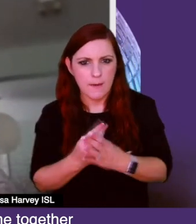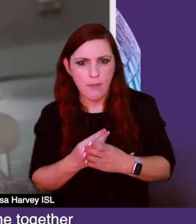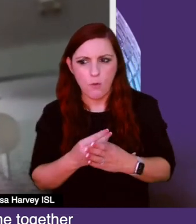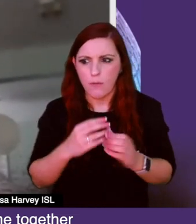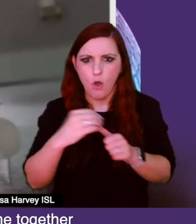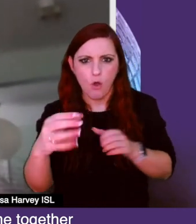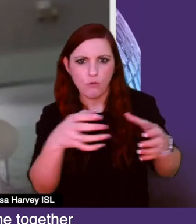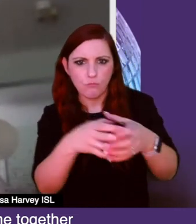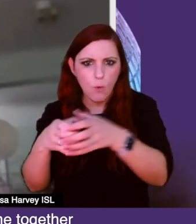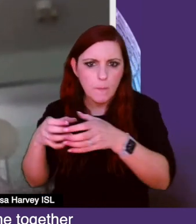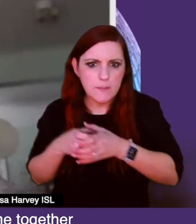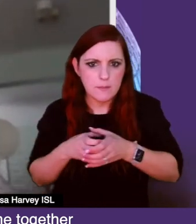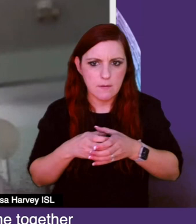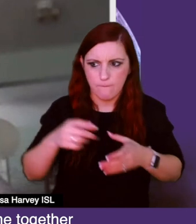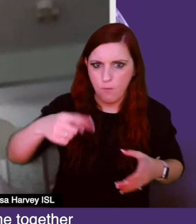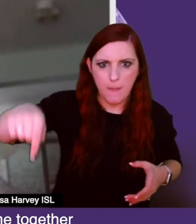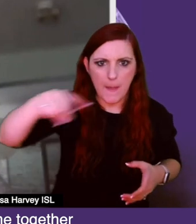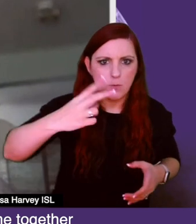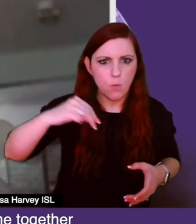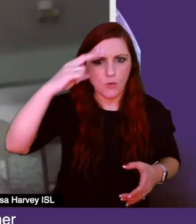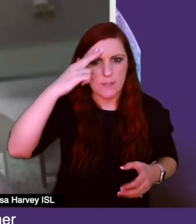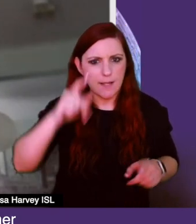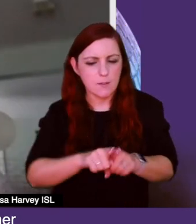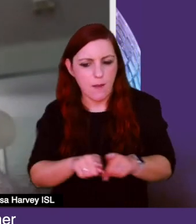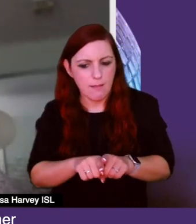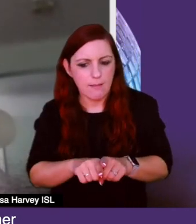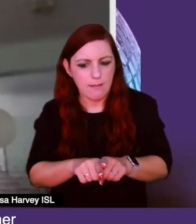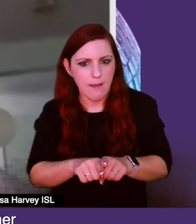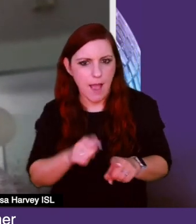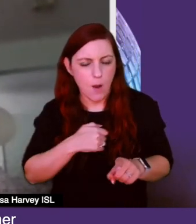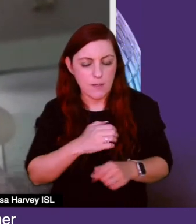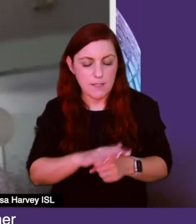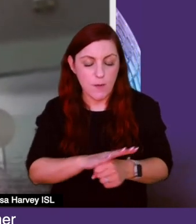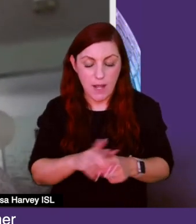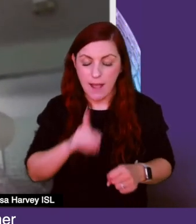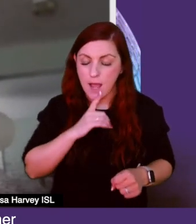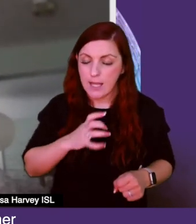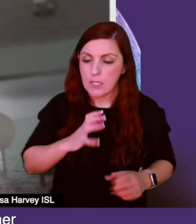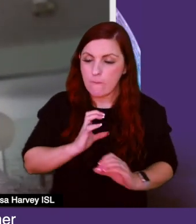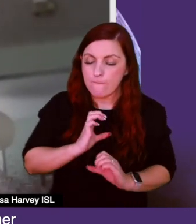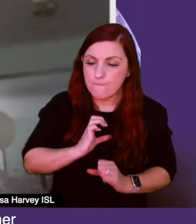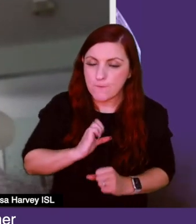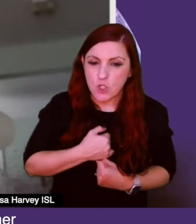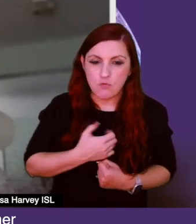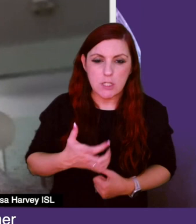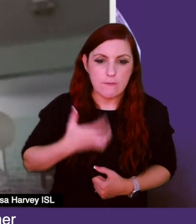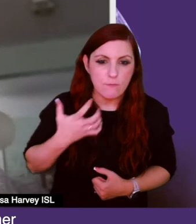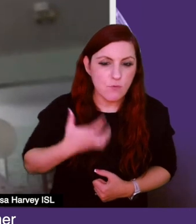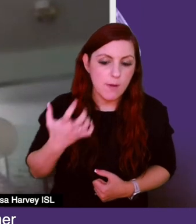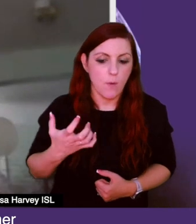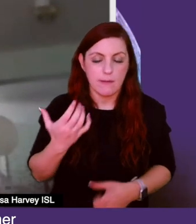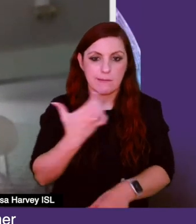other groups, for them to understand. And I just get infuriated at this constant